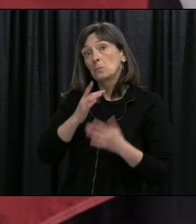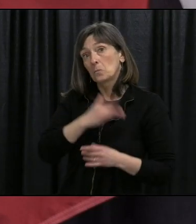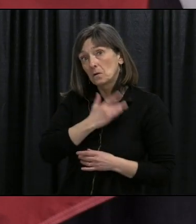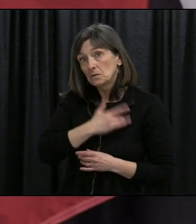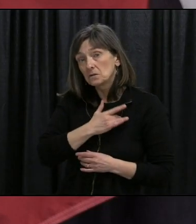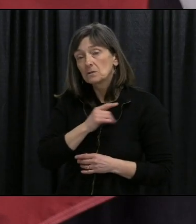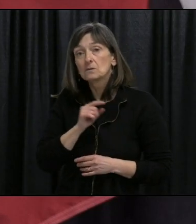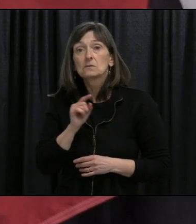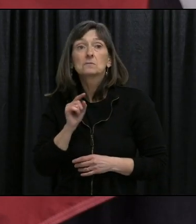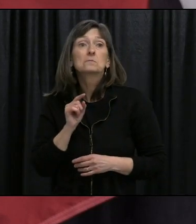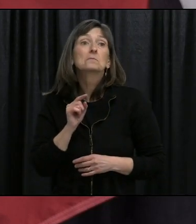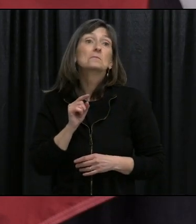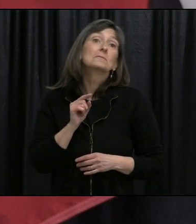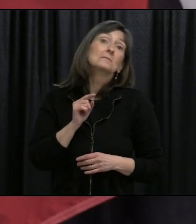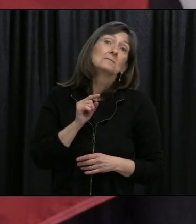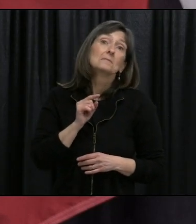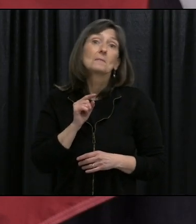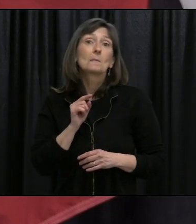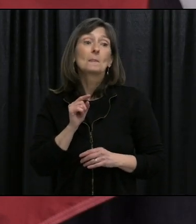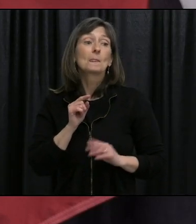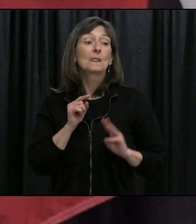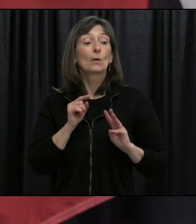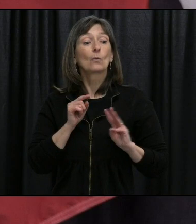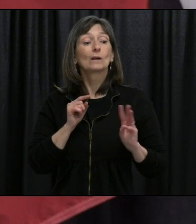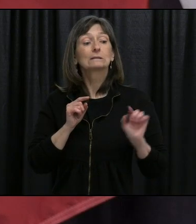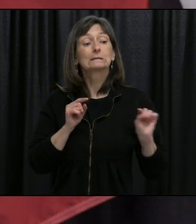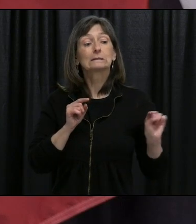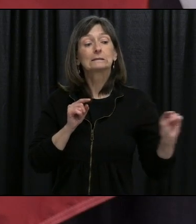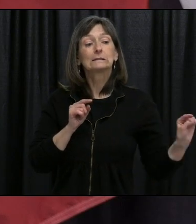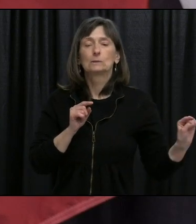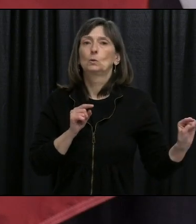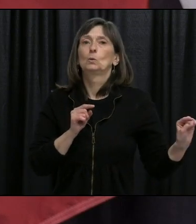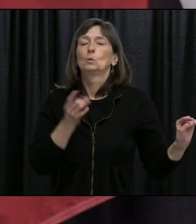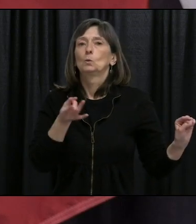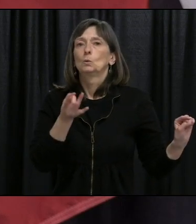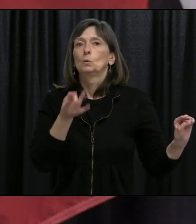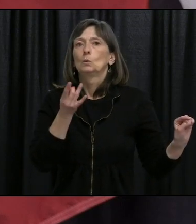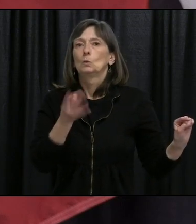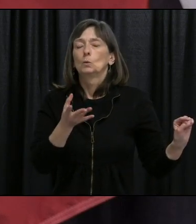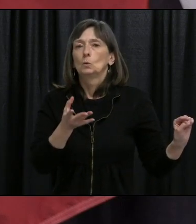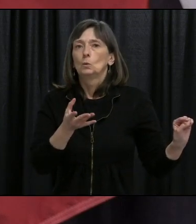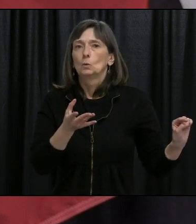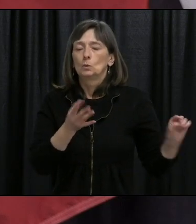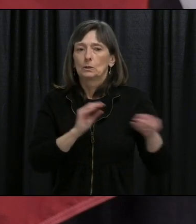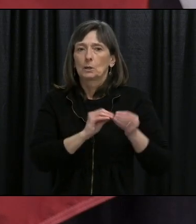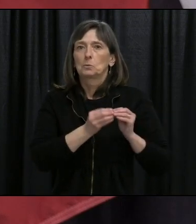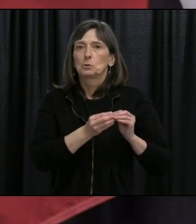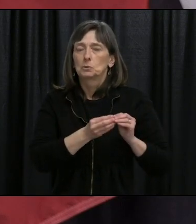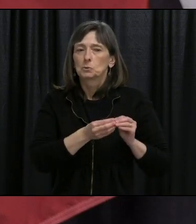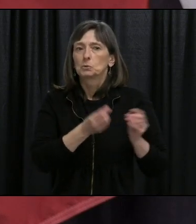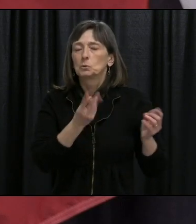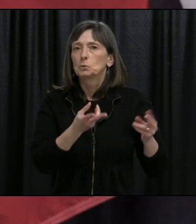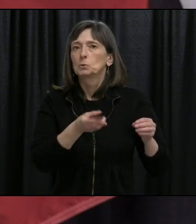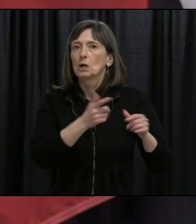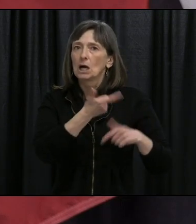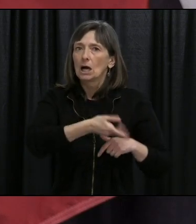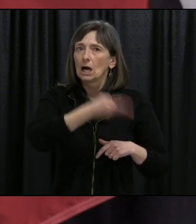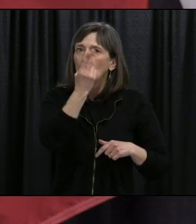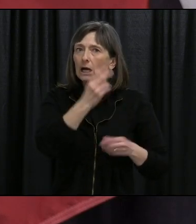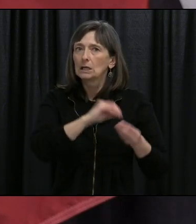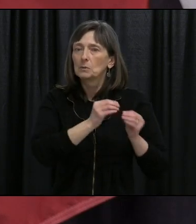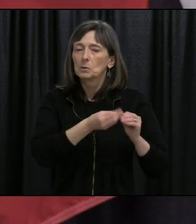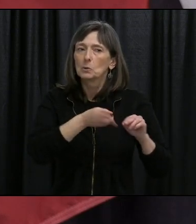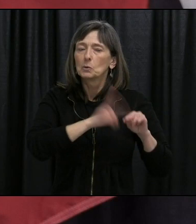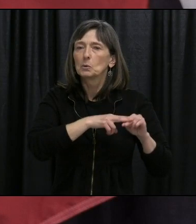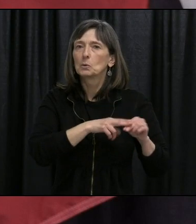provinces, a little further, west of that, we're seeing some extreme and increasing numbers on a daily basis. And the impact that is having